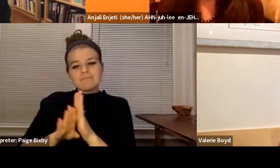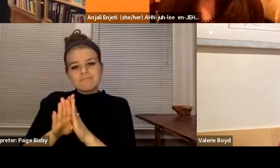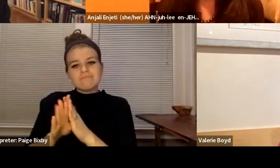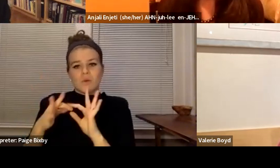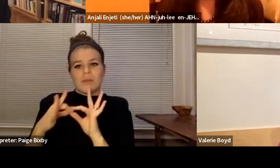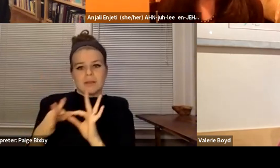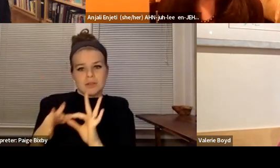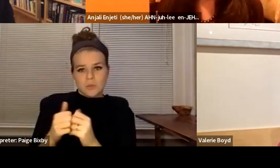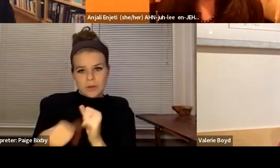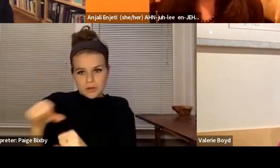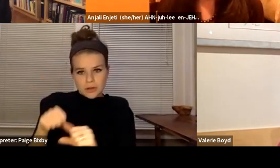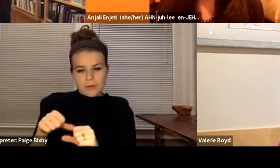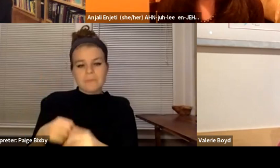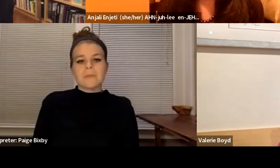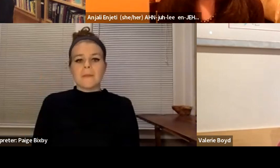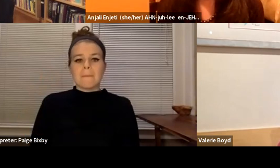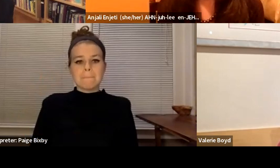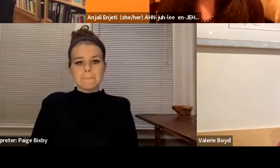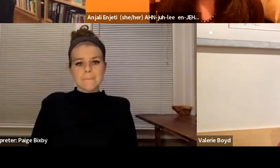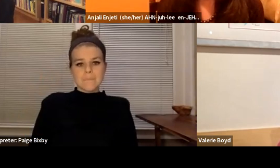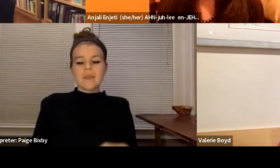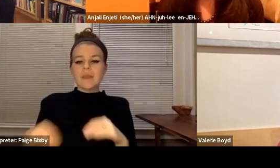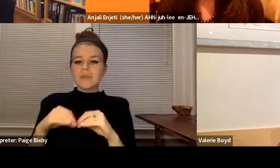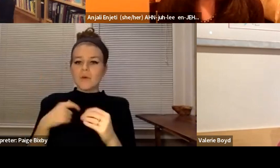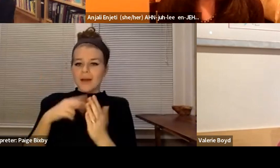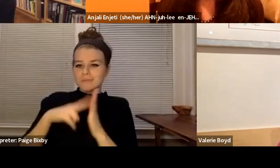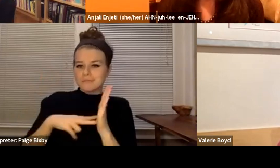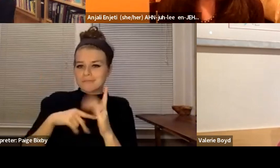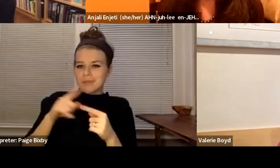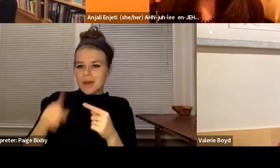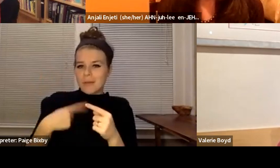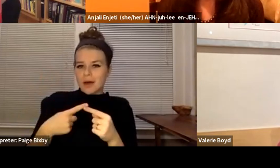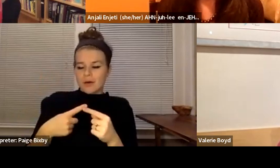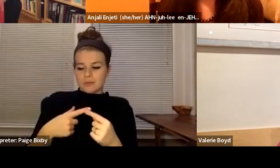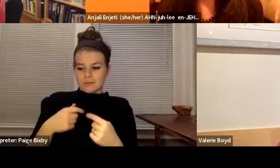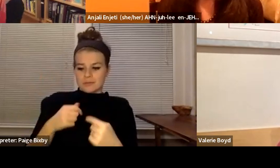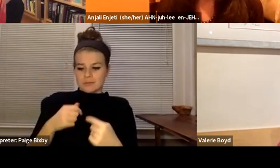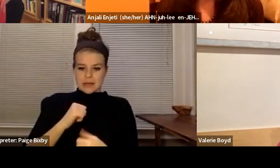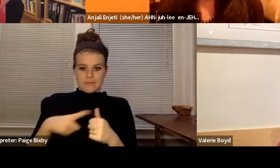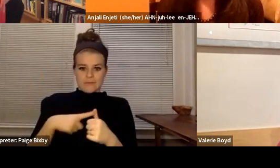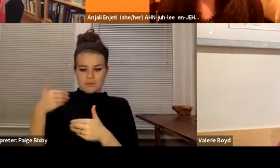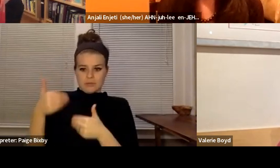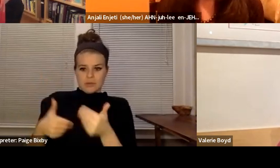And, you know, the more that I've read about being first gen, I just realized, like,